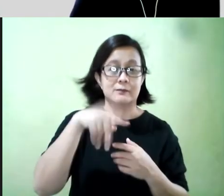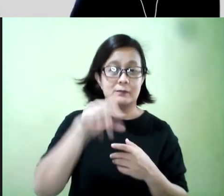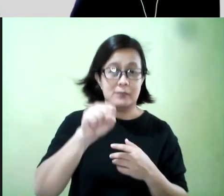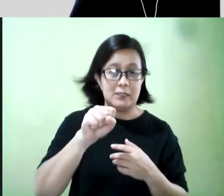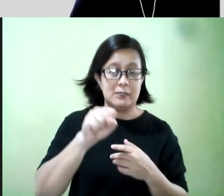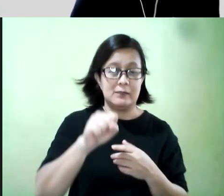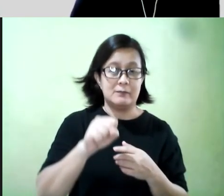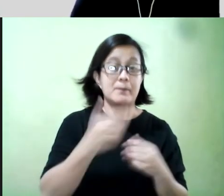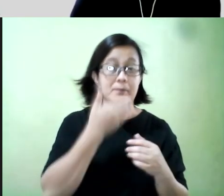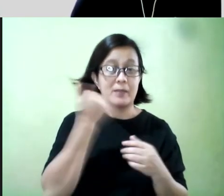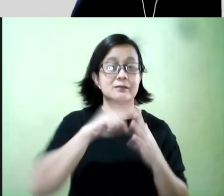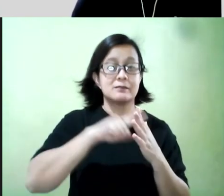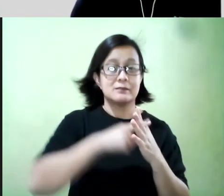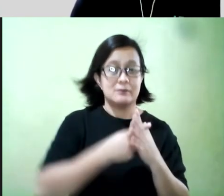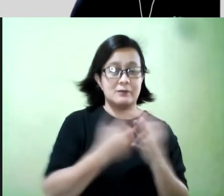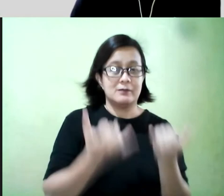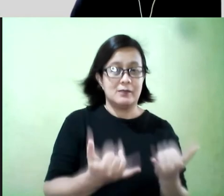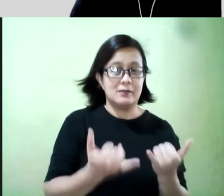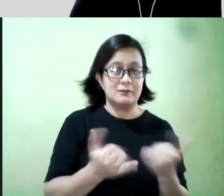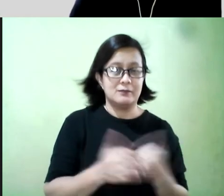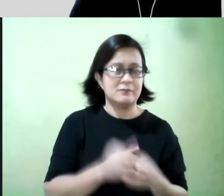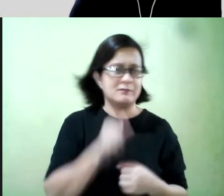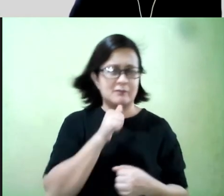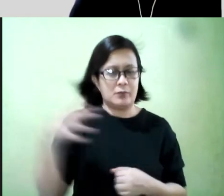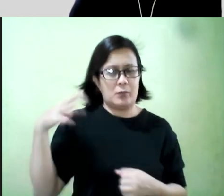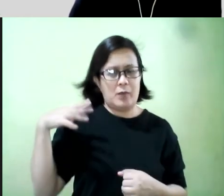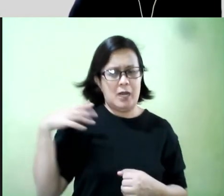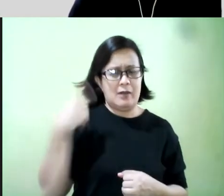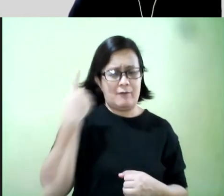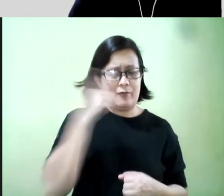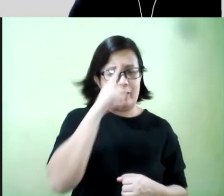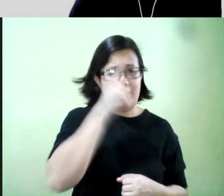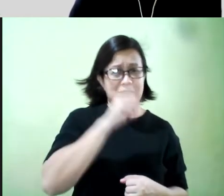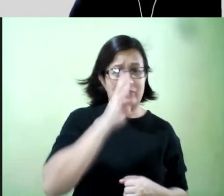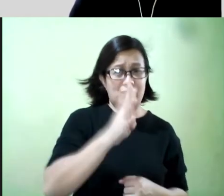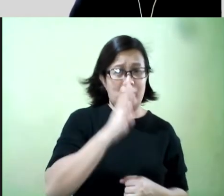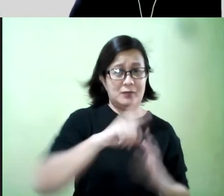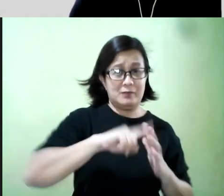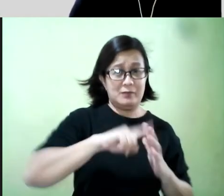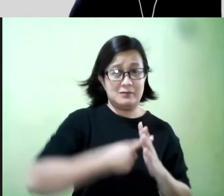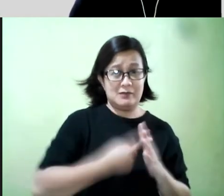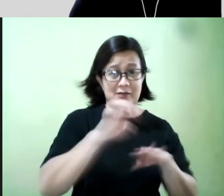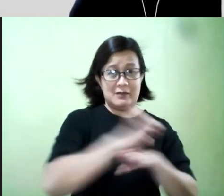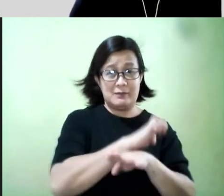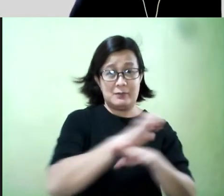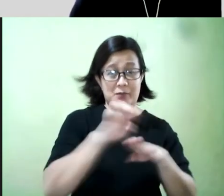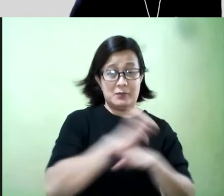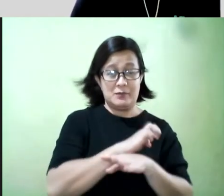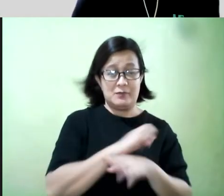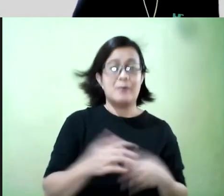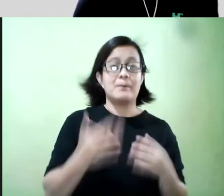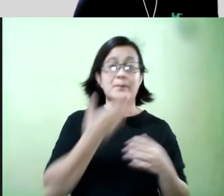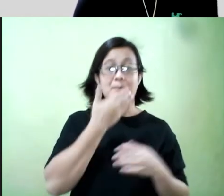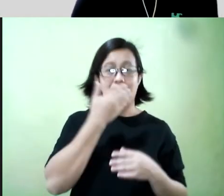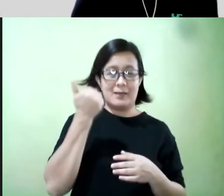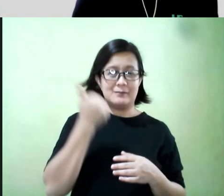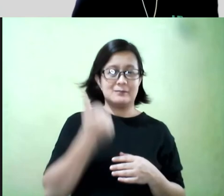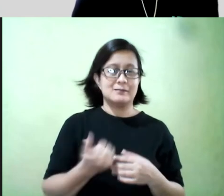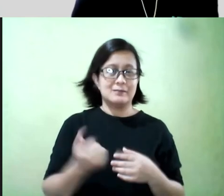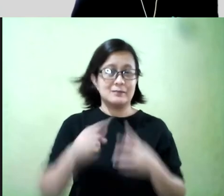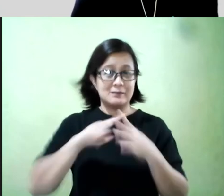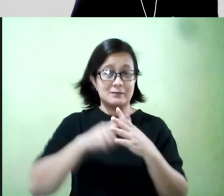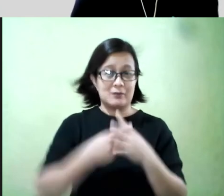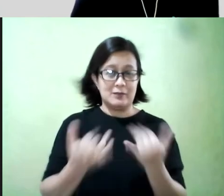now, right? I don't think you want to wait when you're 40 to start your entrepreneurial journey, no? Start now and